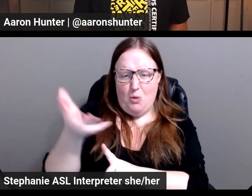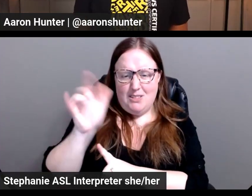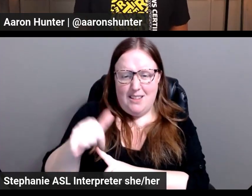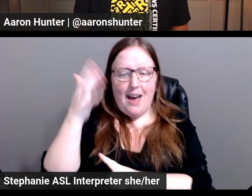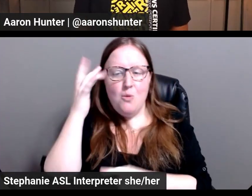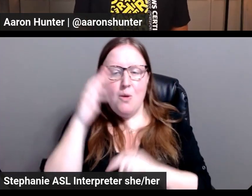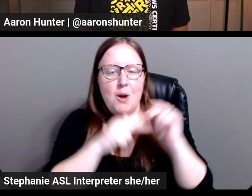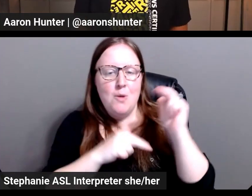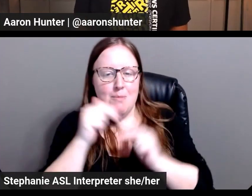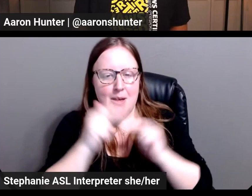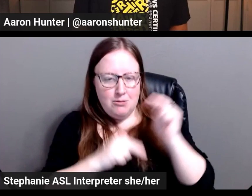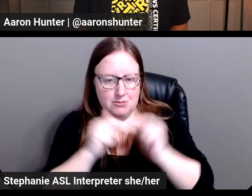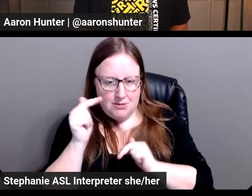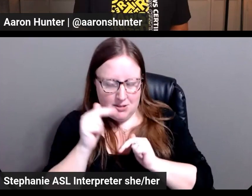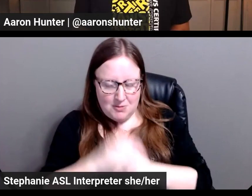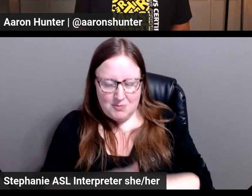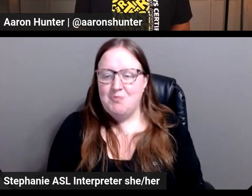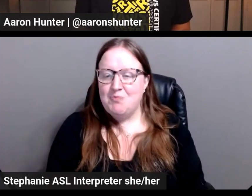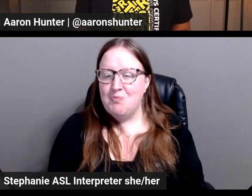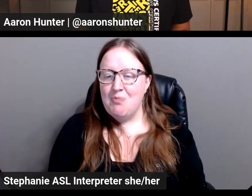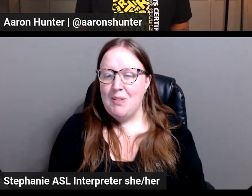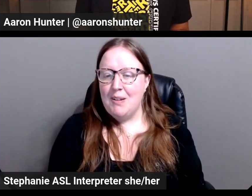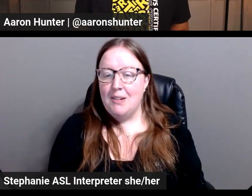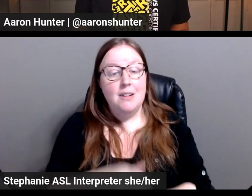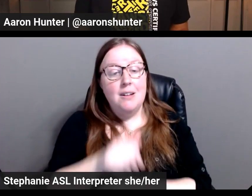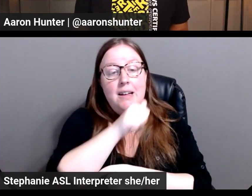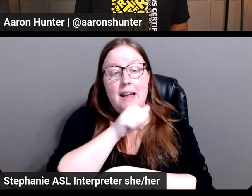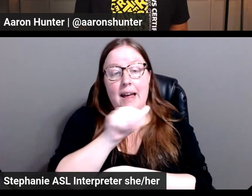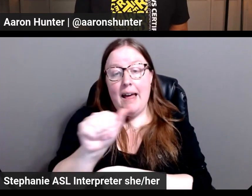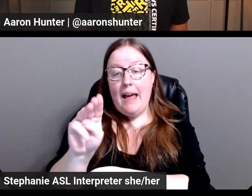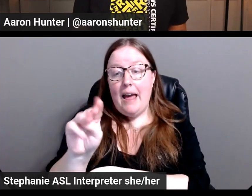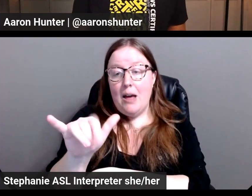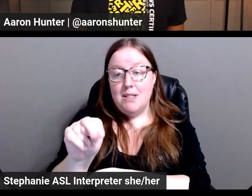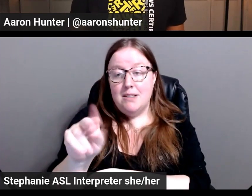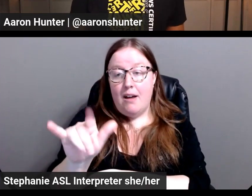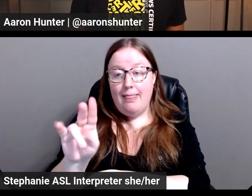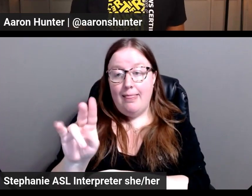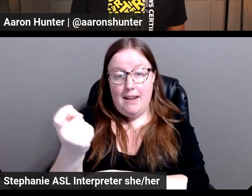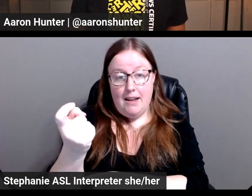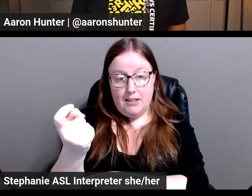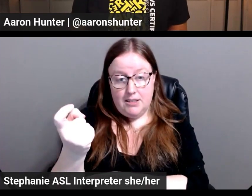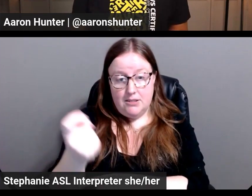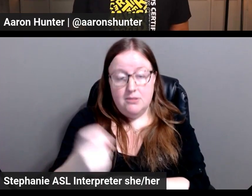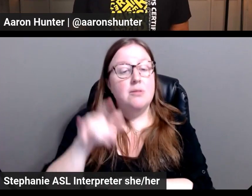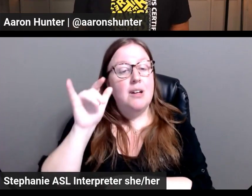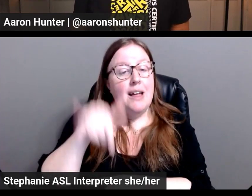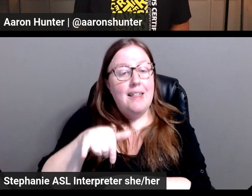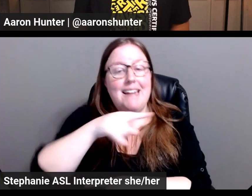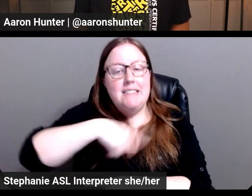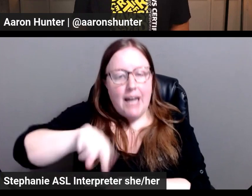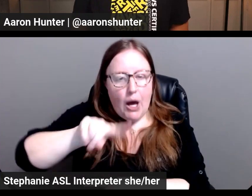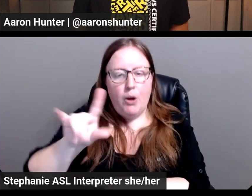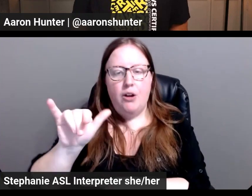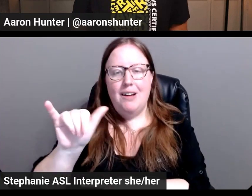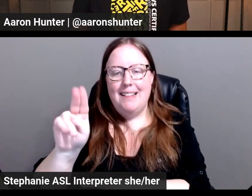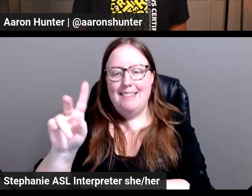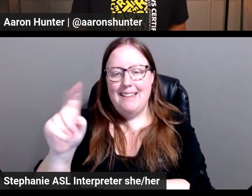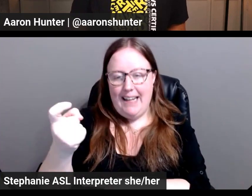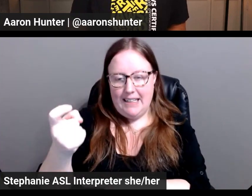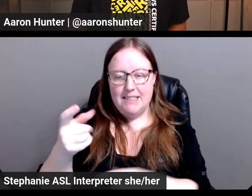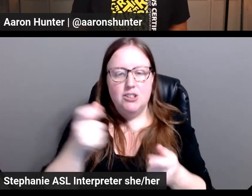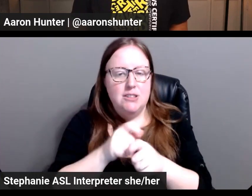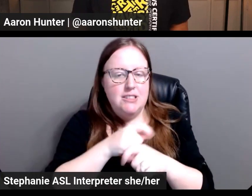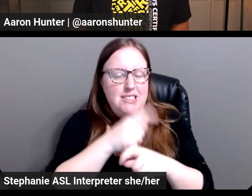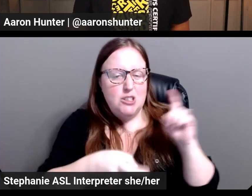it. So Amazon Linux is Amazon's in-house Linux distribution, and